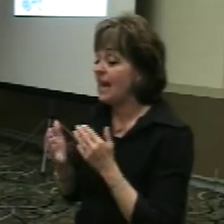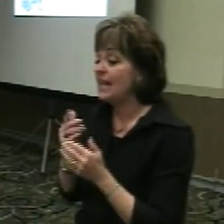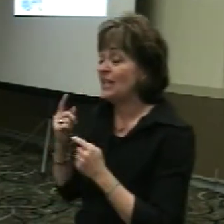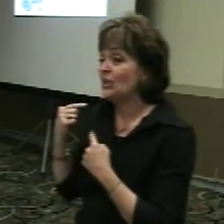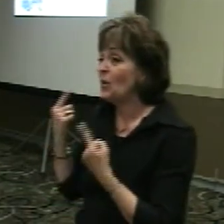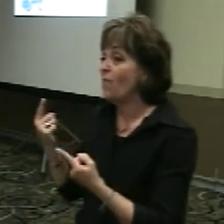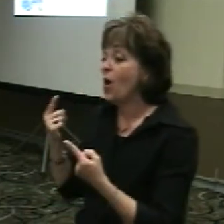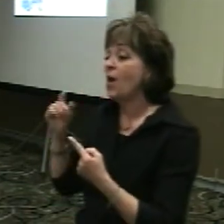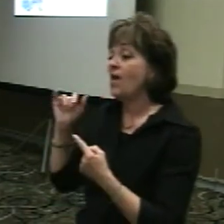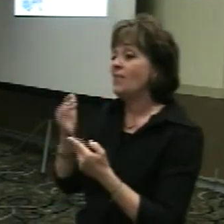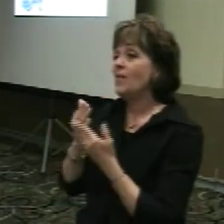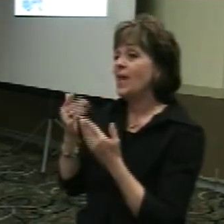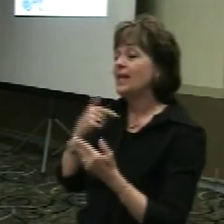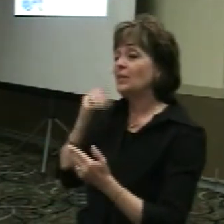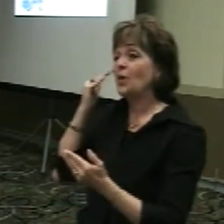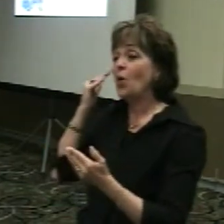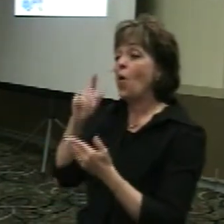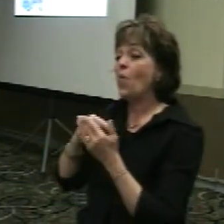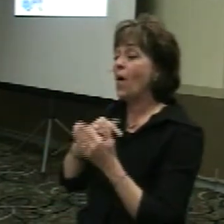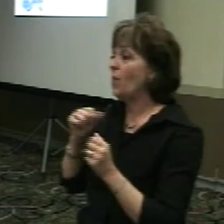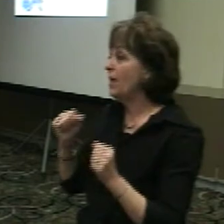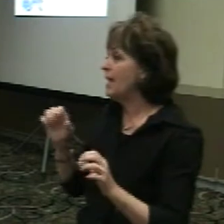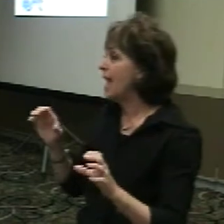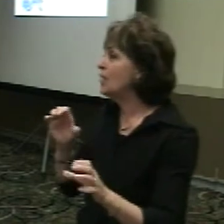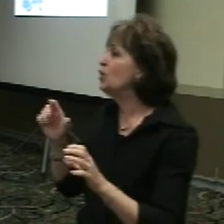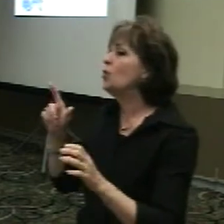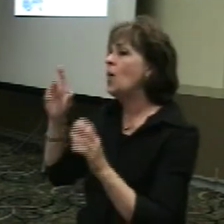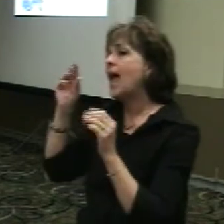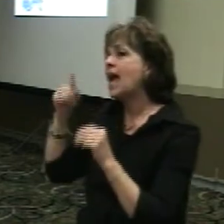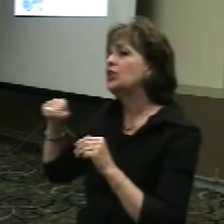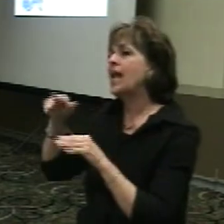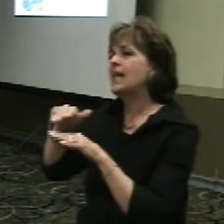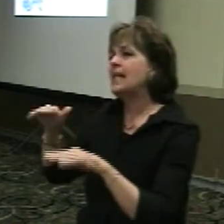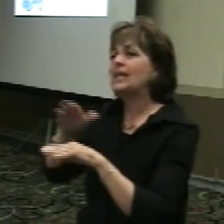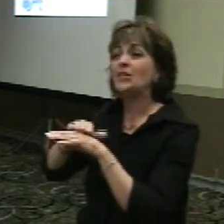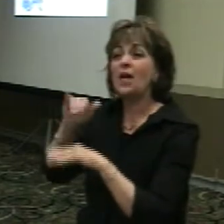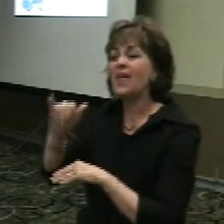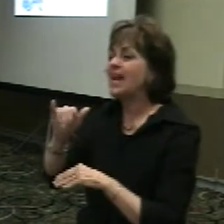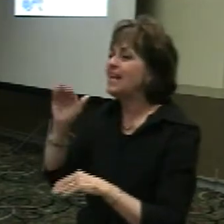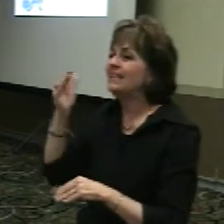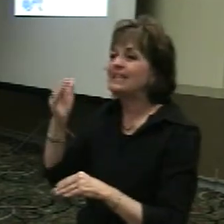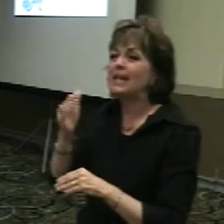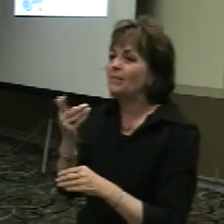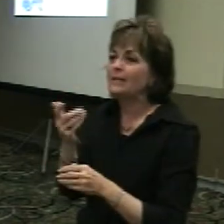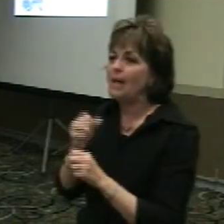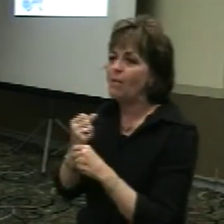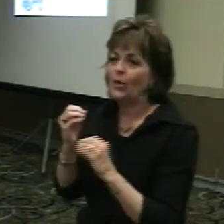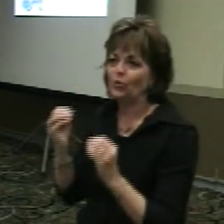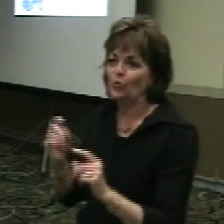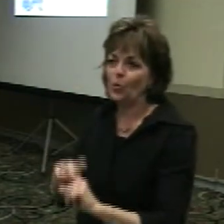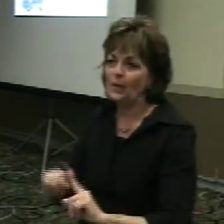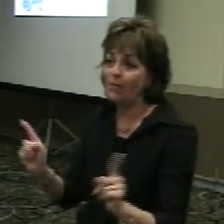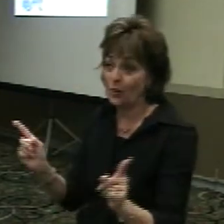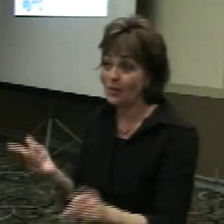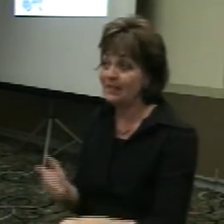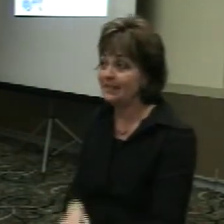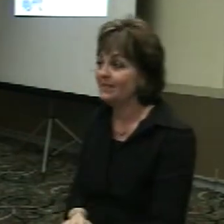far, the things that we know about in terms of what we can do, we'll educate kids around that, and it doesn't seem to make any difference.